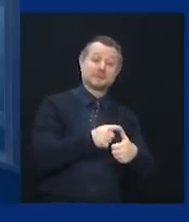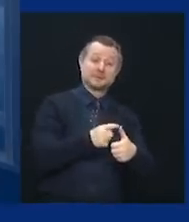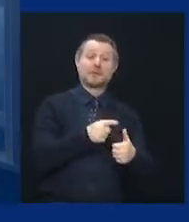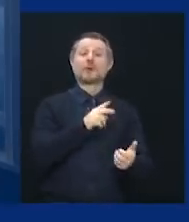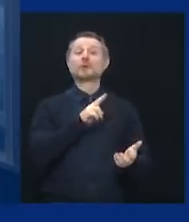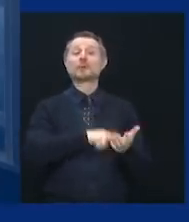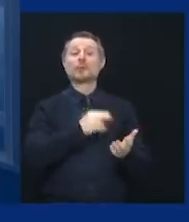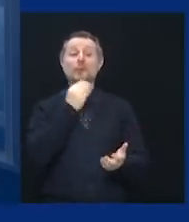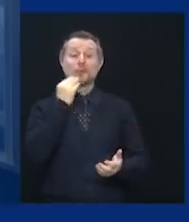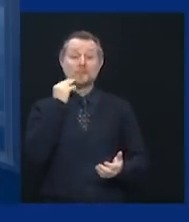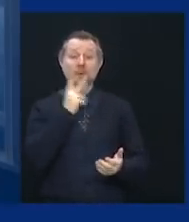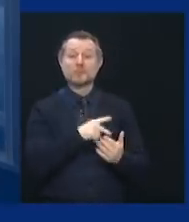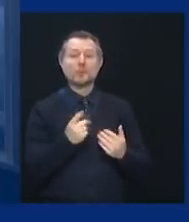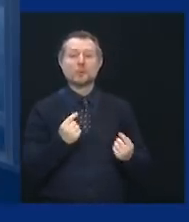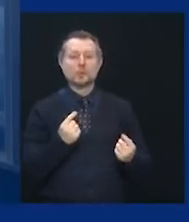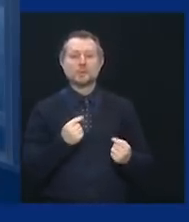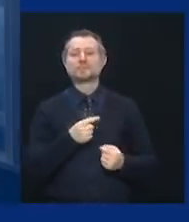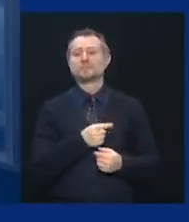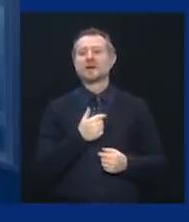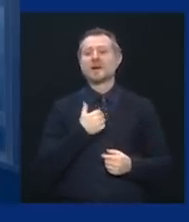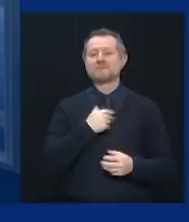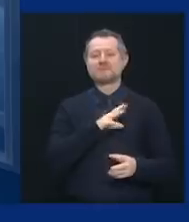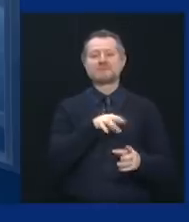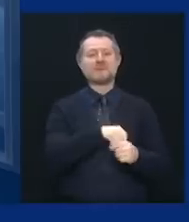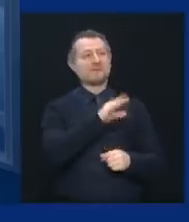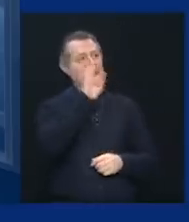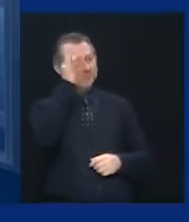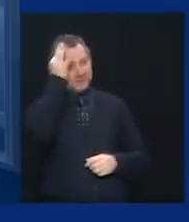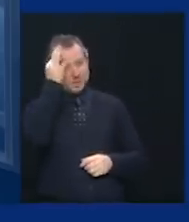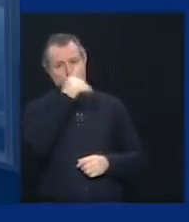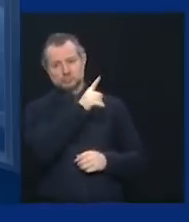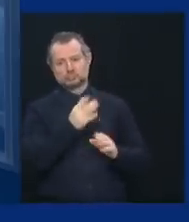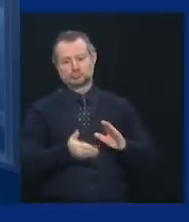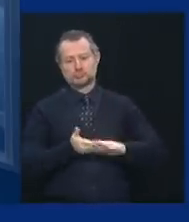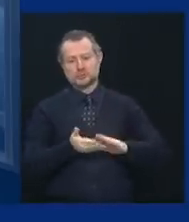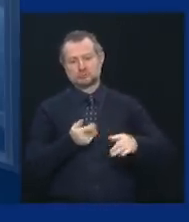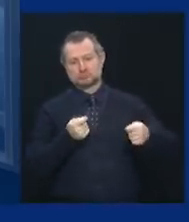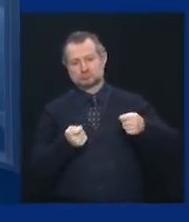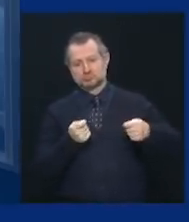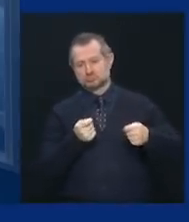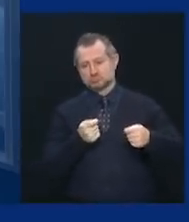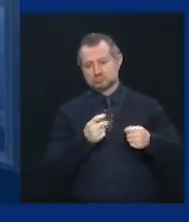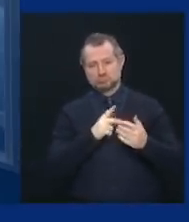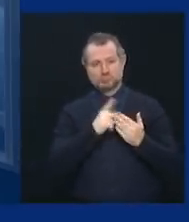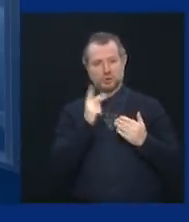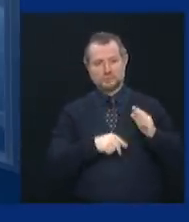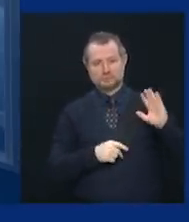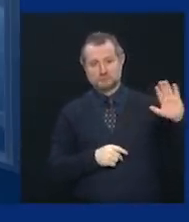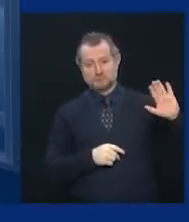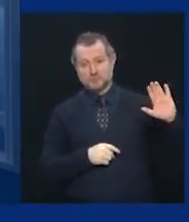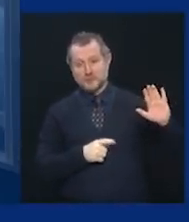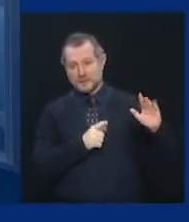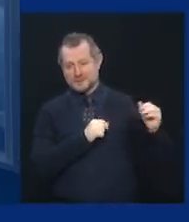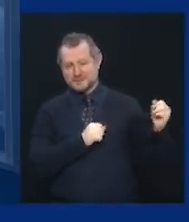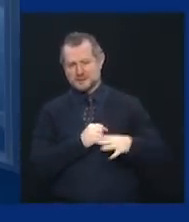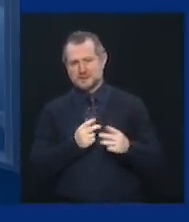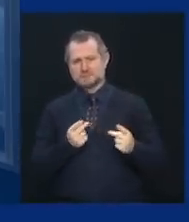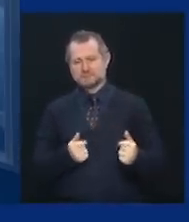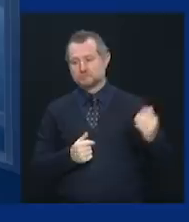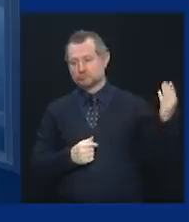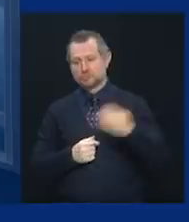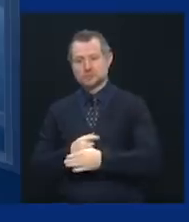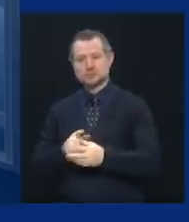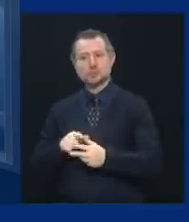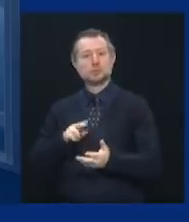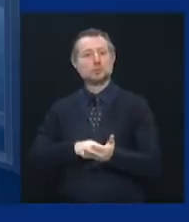we participated in a federally run program that would send the vaccines directly to the nursing homes and